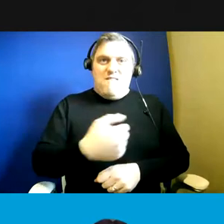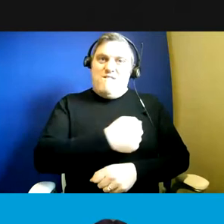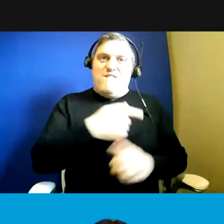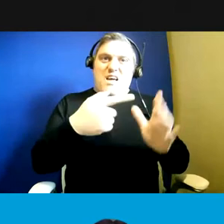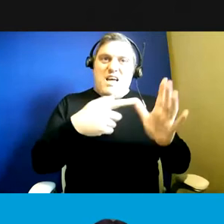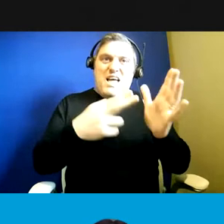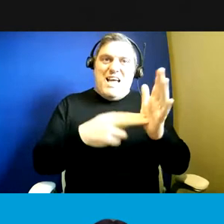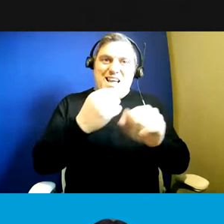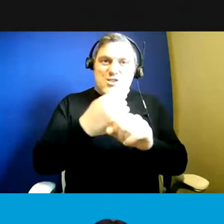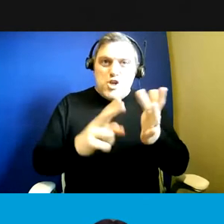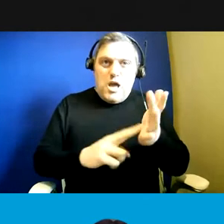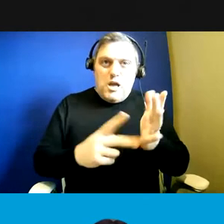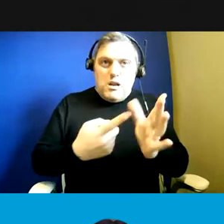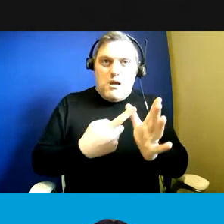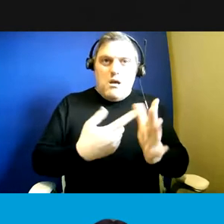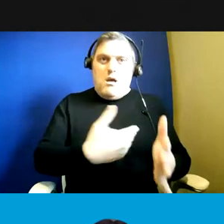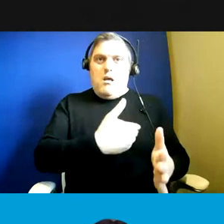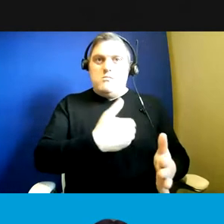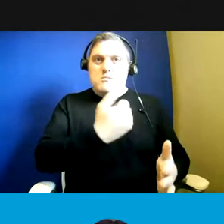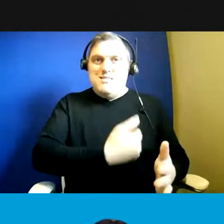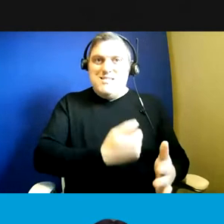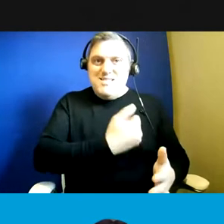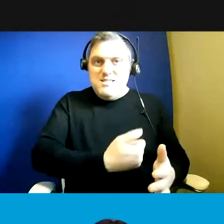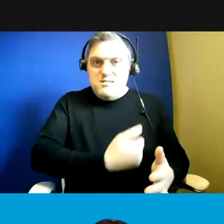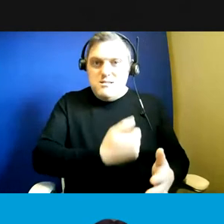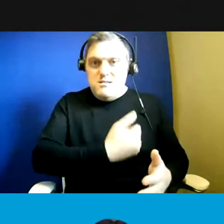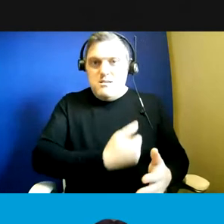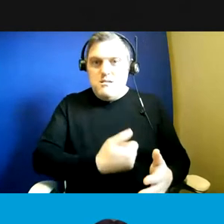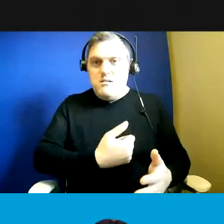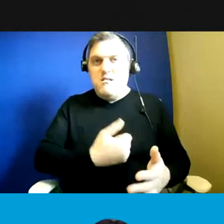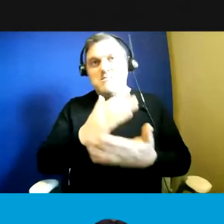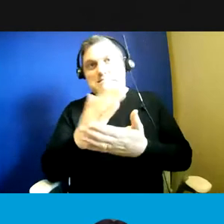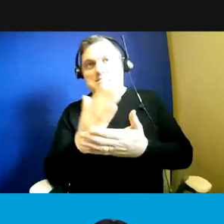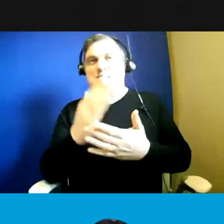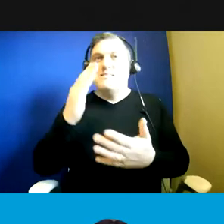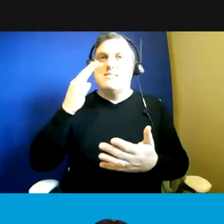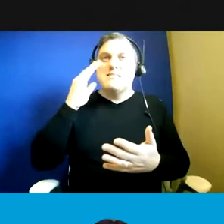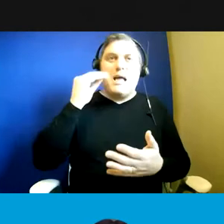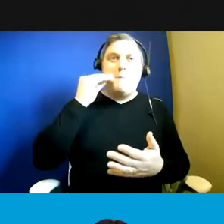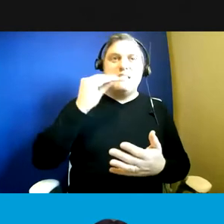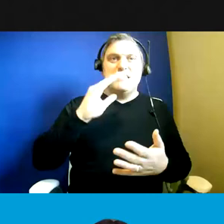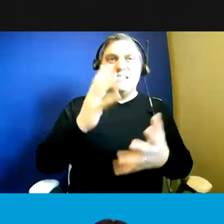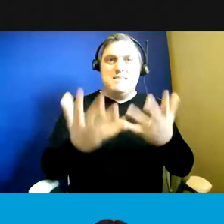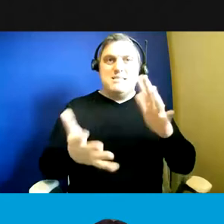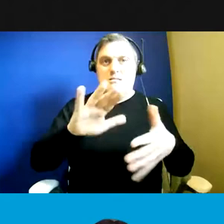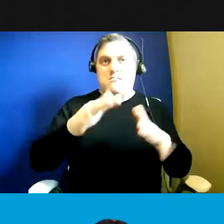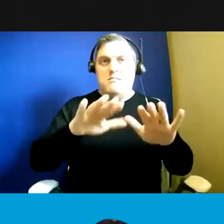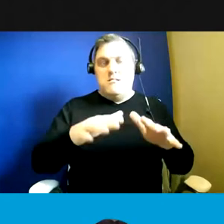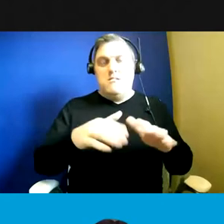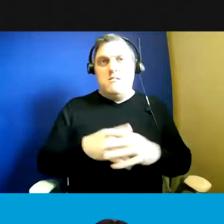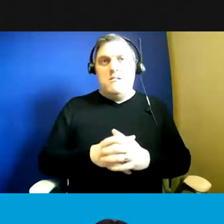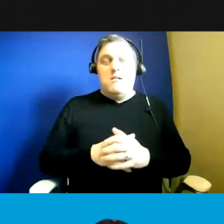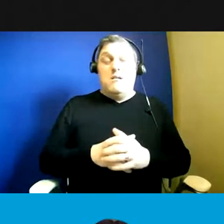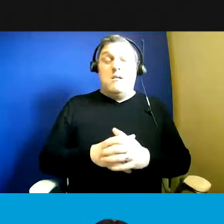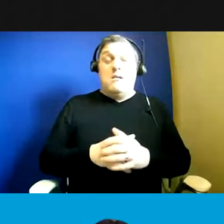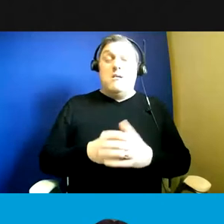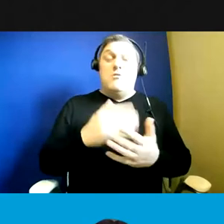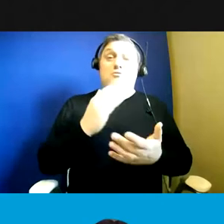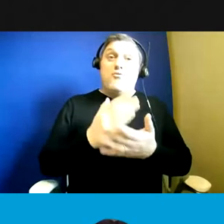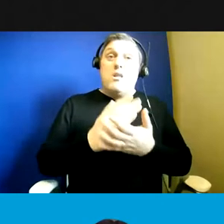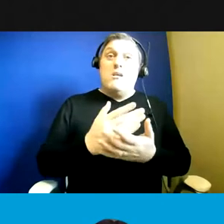heart disease, and I'm borderline diabetic. I've been desperately